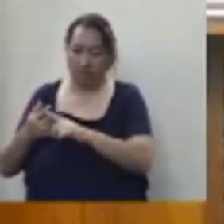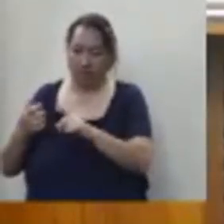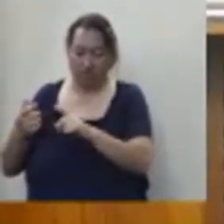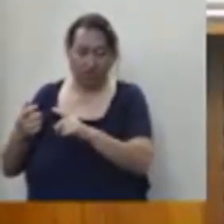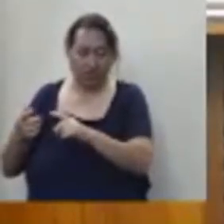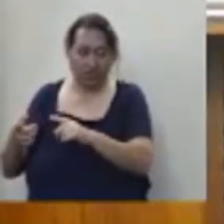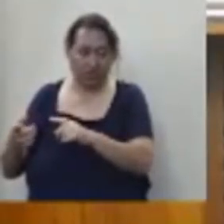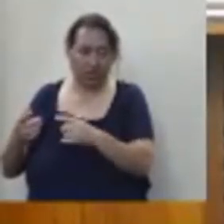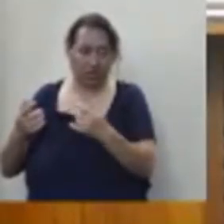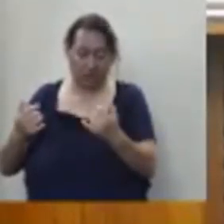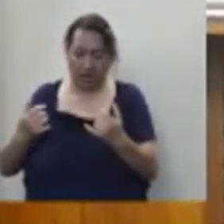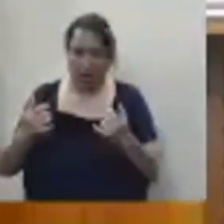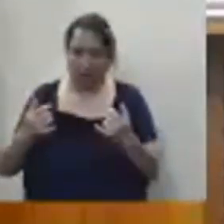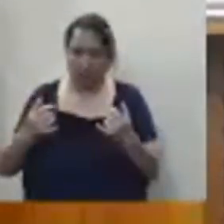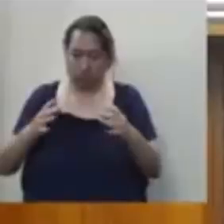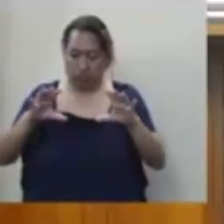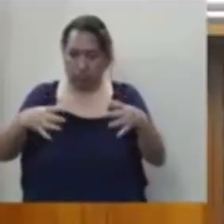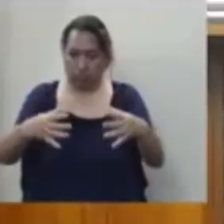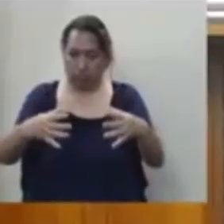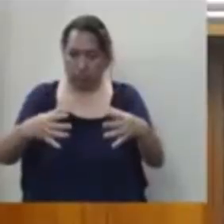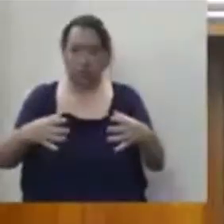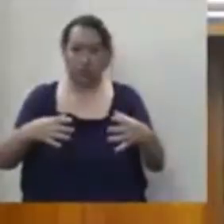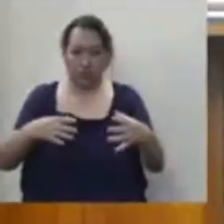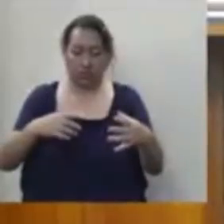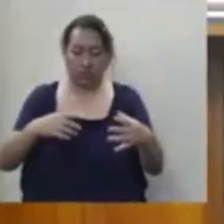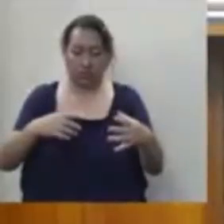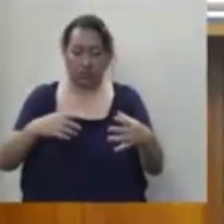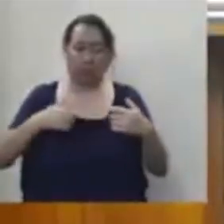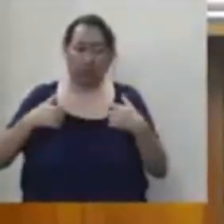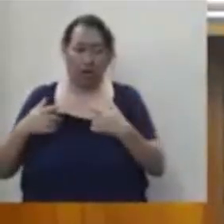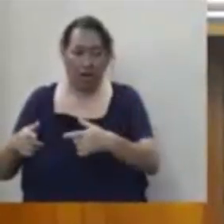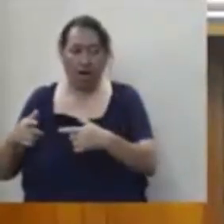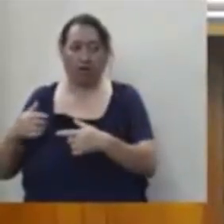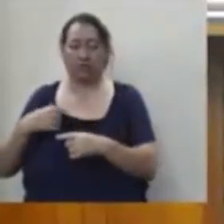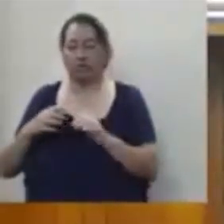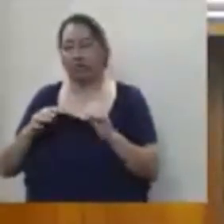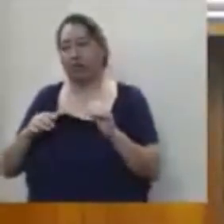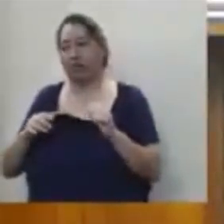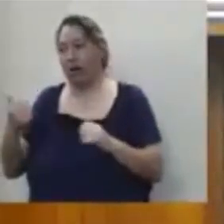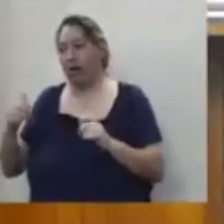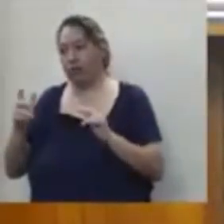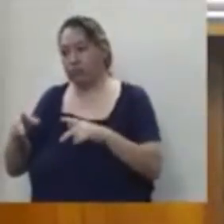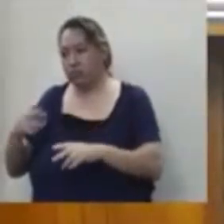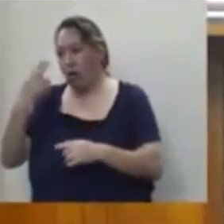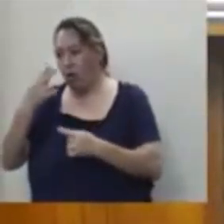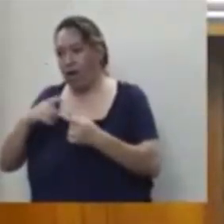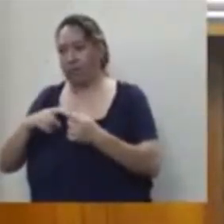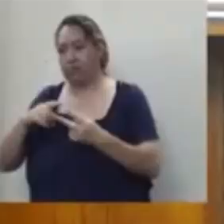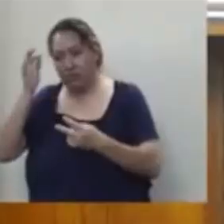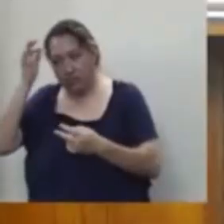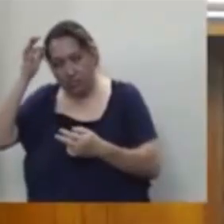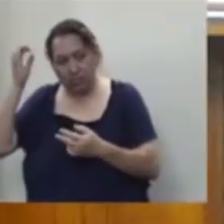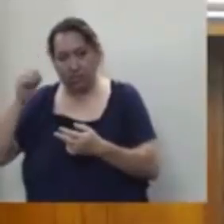other categories are the combination of American Indian, other Asian, other Native Hawaiians, and also Pacific